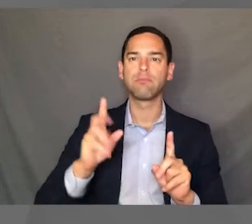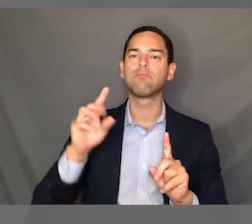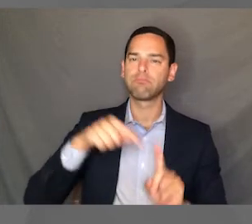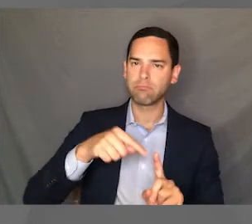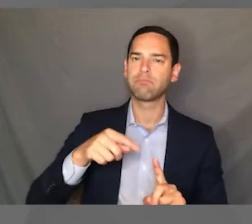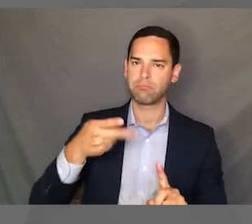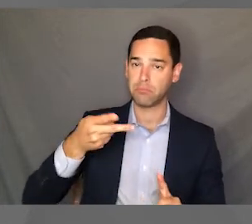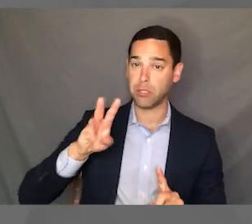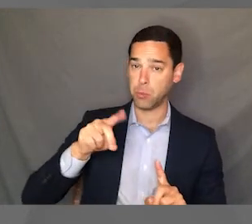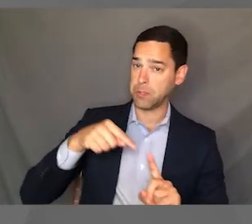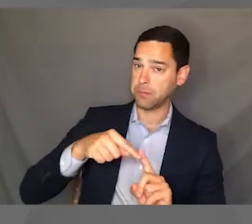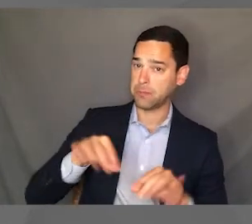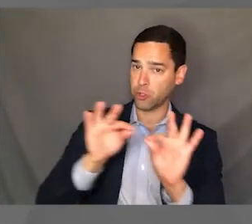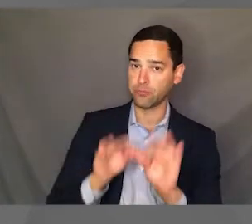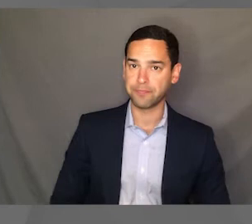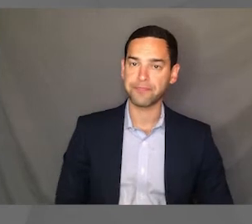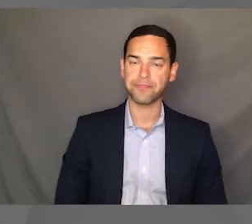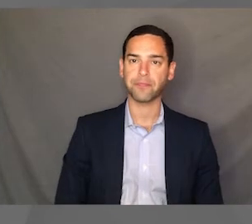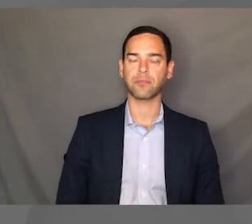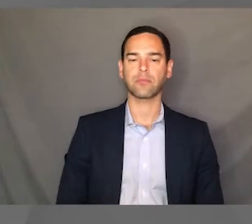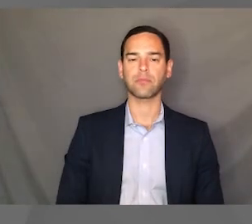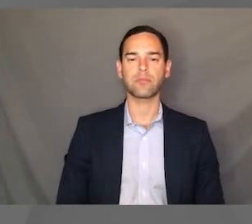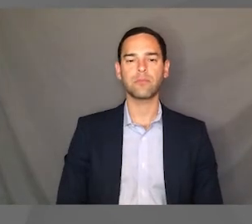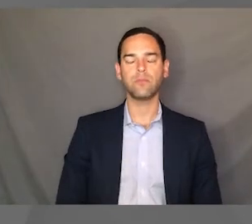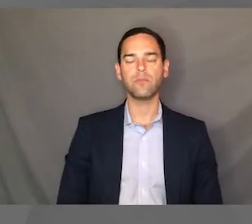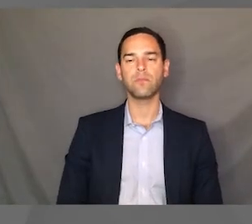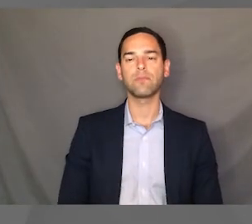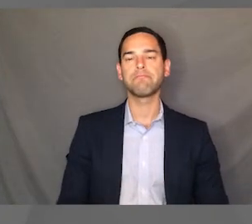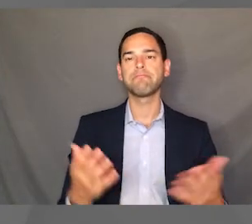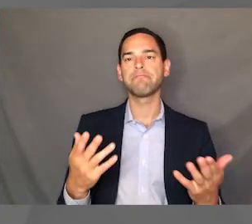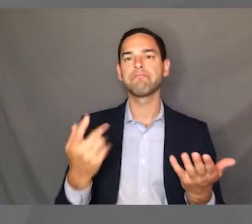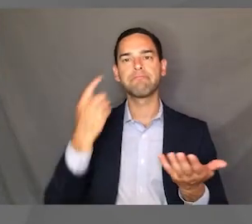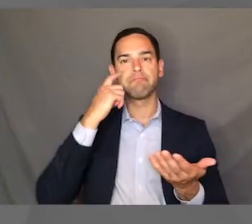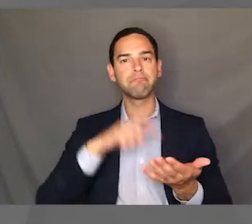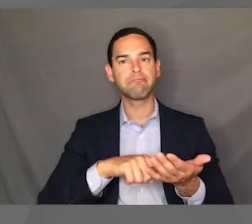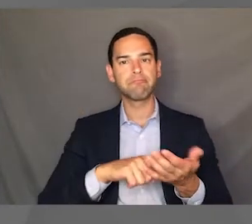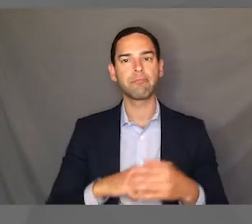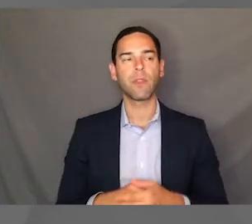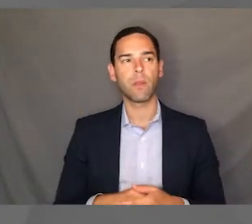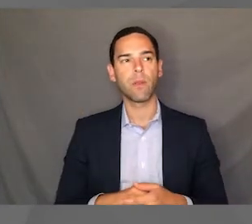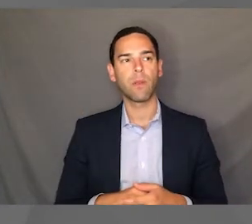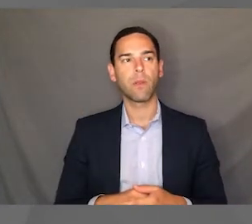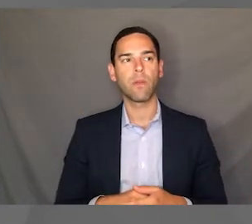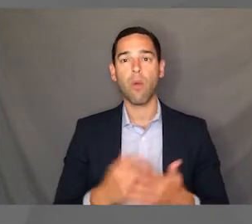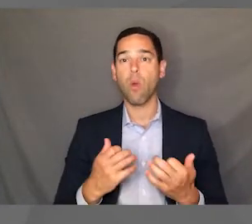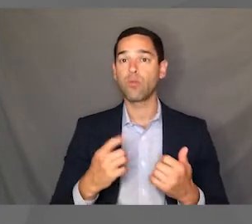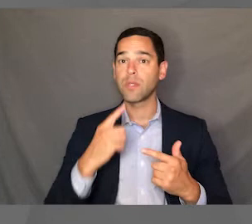So one of the things that we really want to acknowledge and start off with was, while we want to make sure that we're saying the right things, if there is a perfect thing, which there